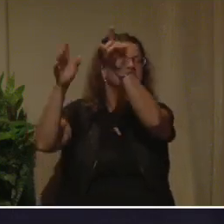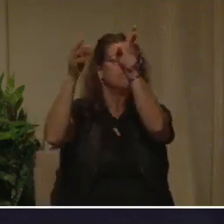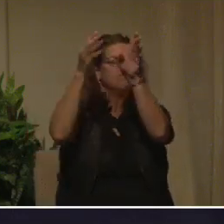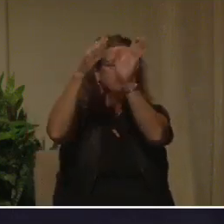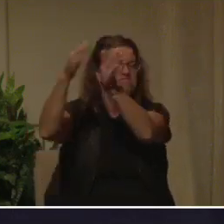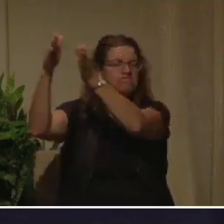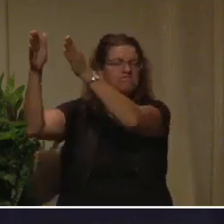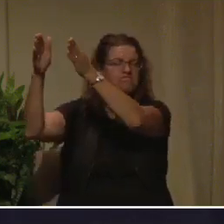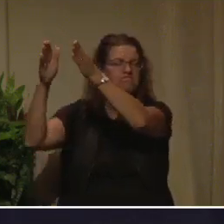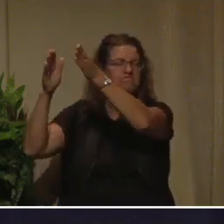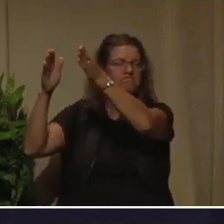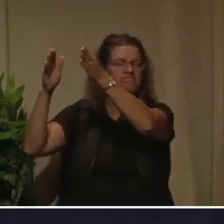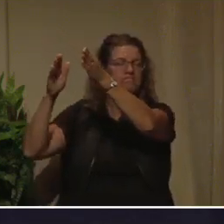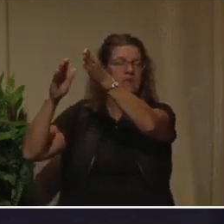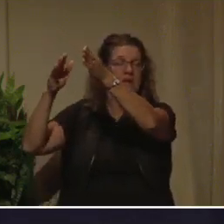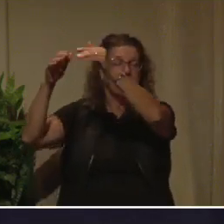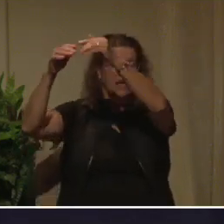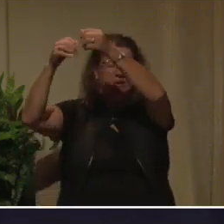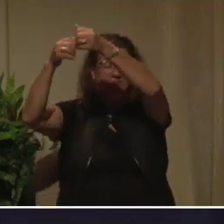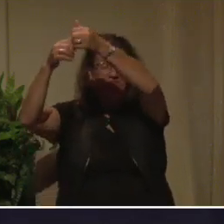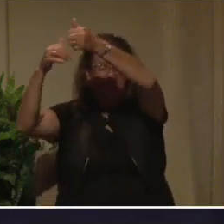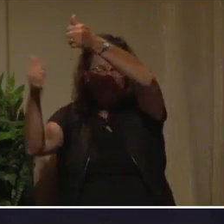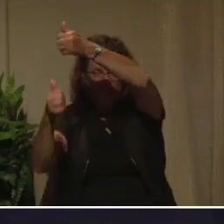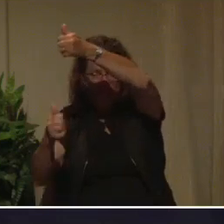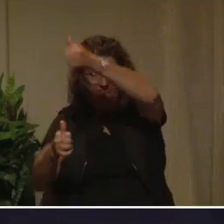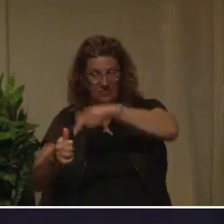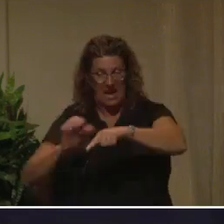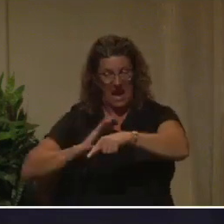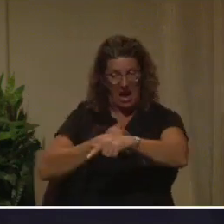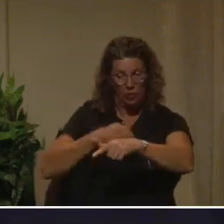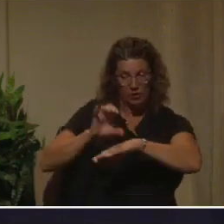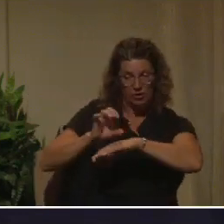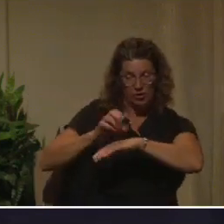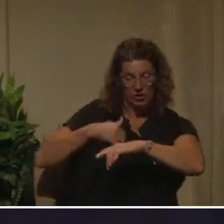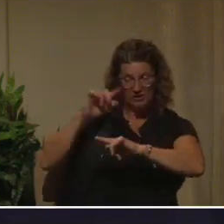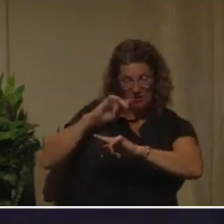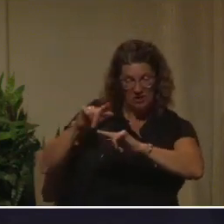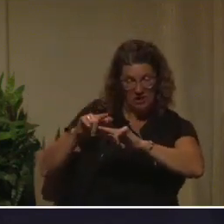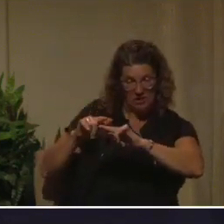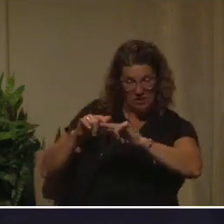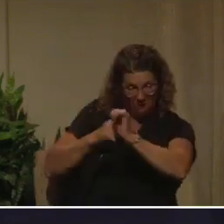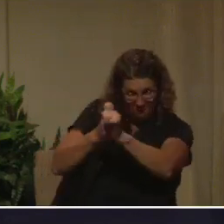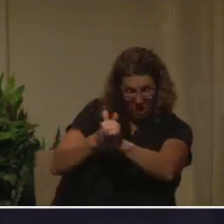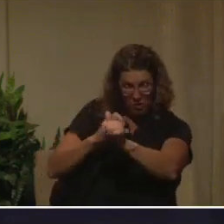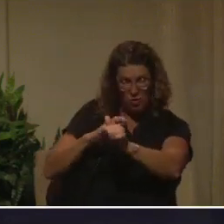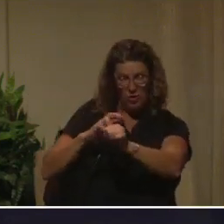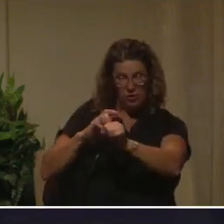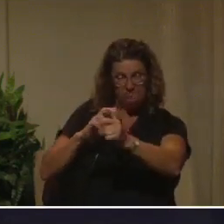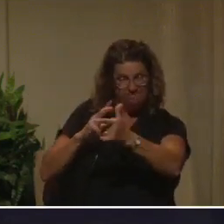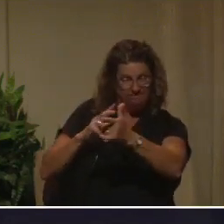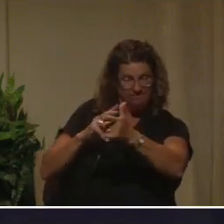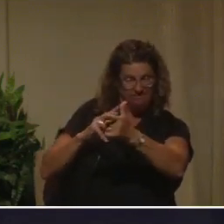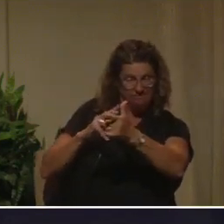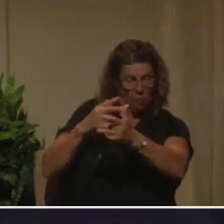the church has to live those out. And we're asking for grace throughout.